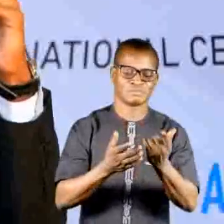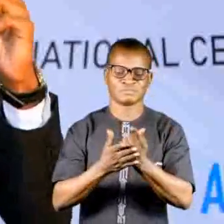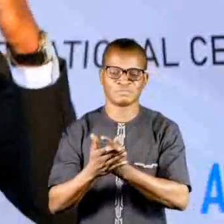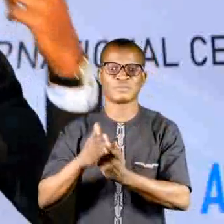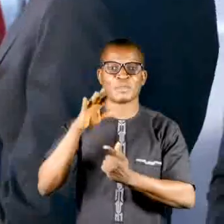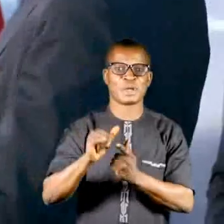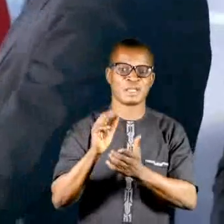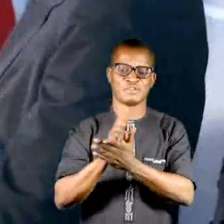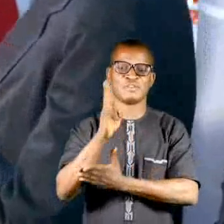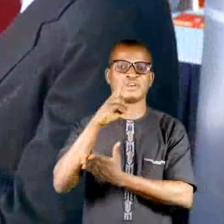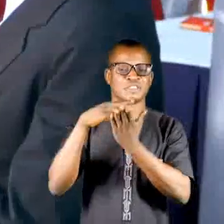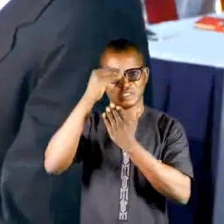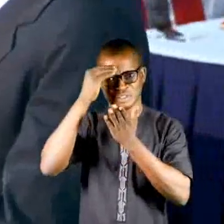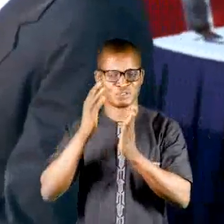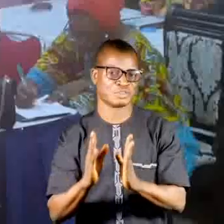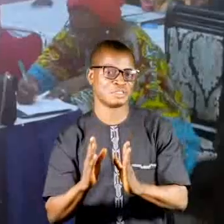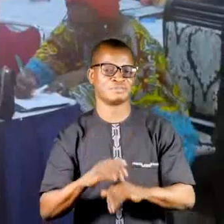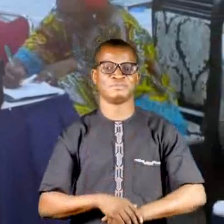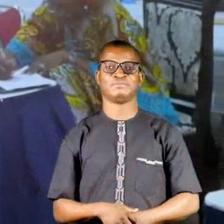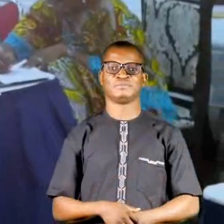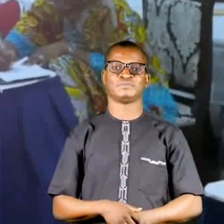debate by university students,